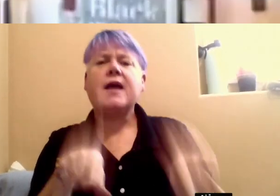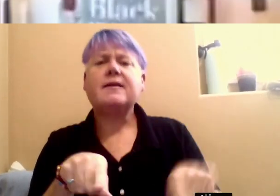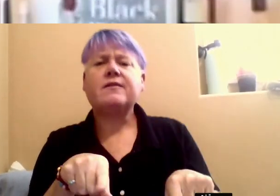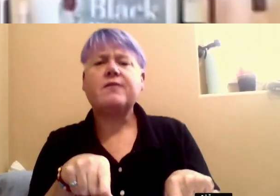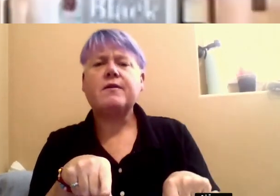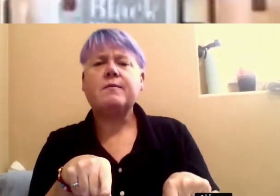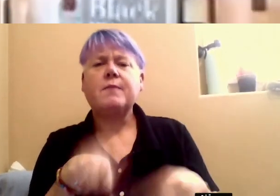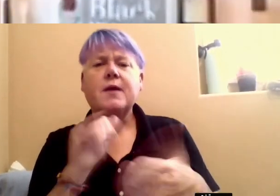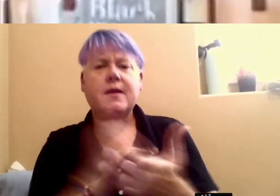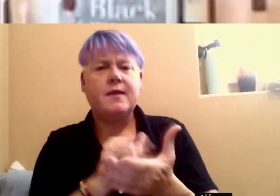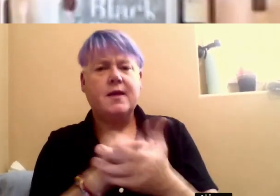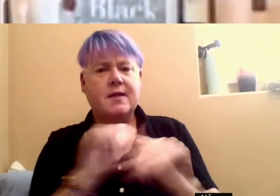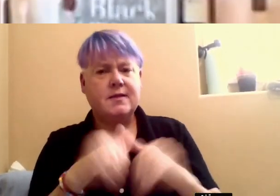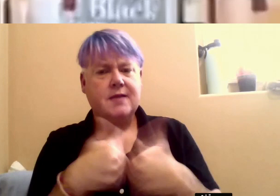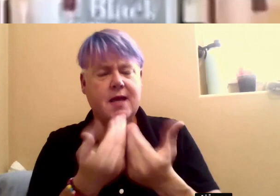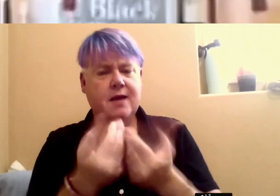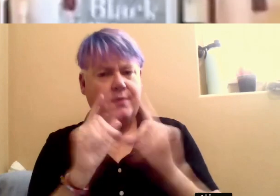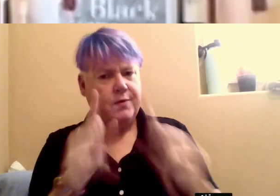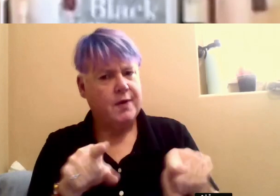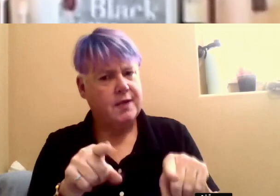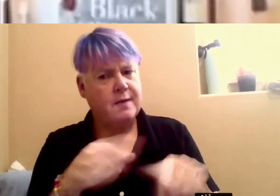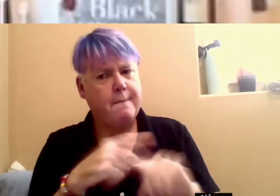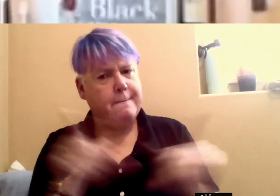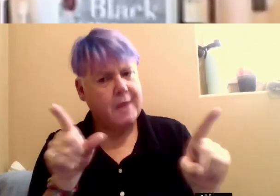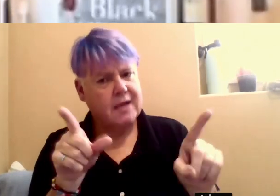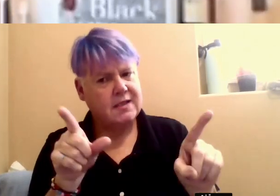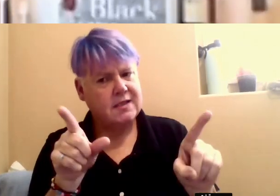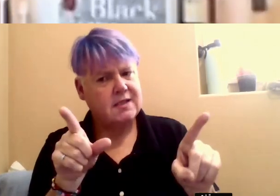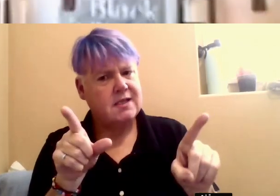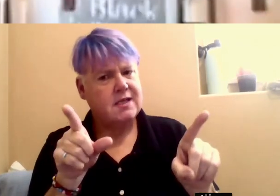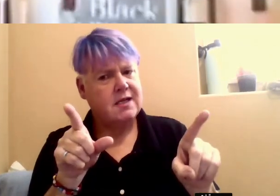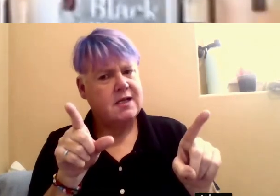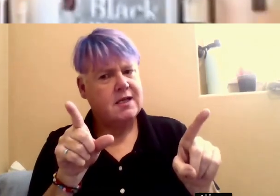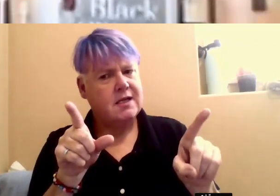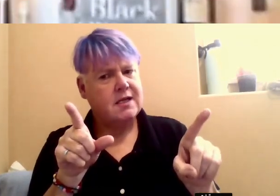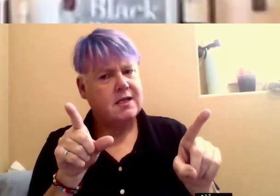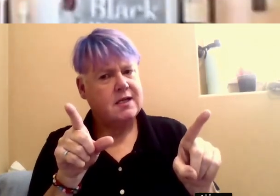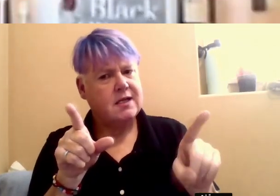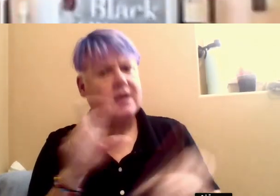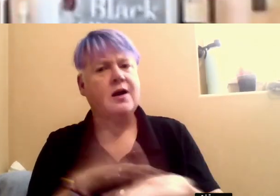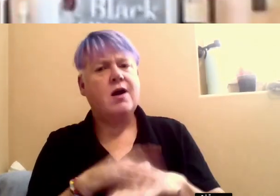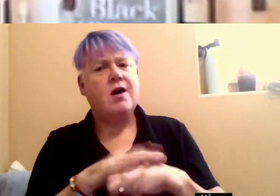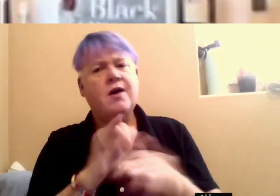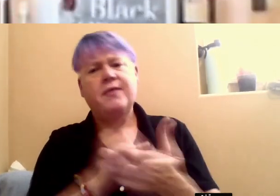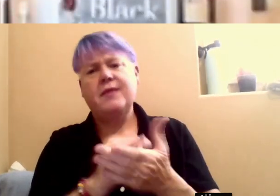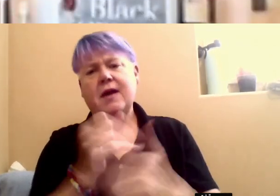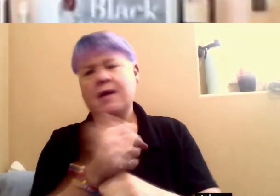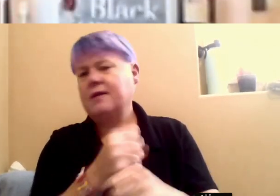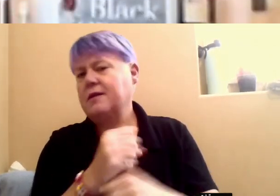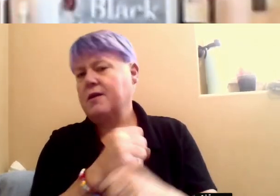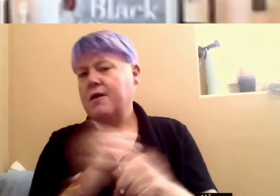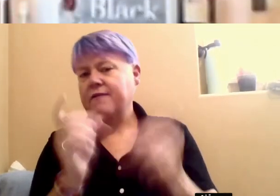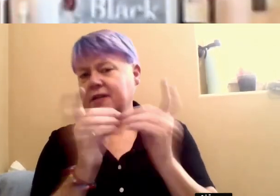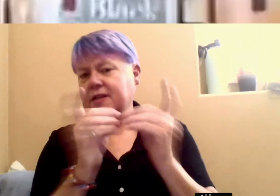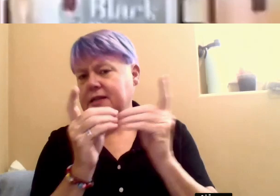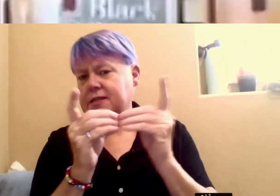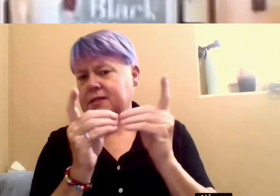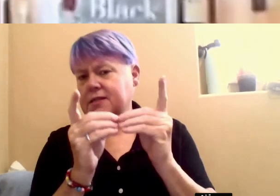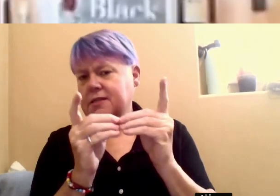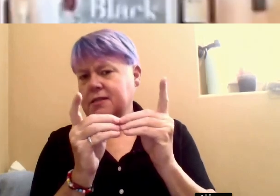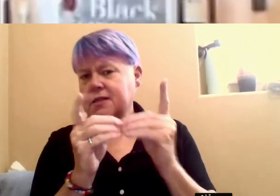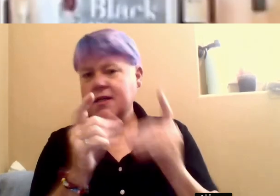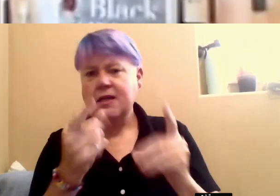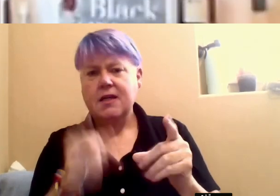that's how it kind of went. But on this coffee date, he asked me